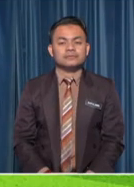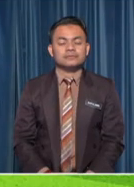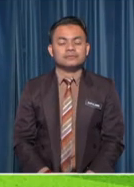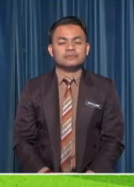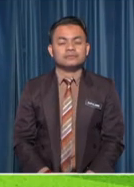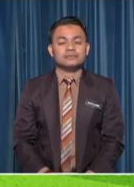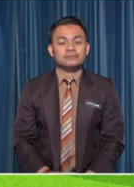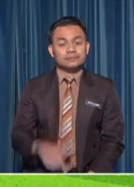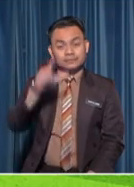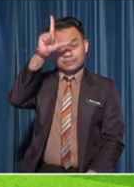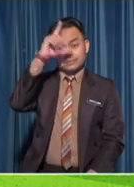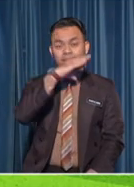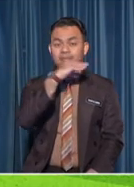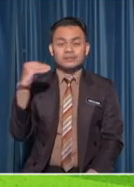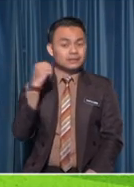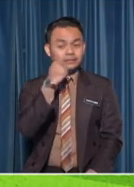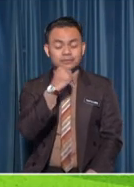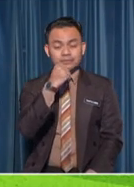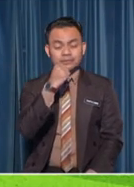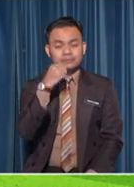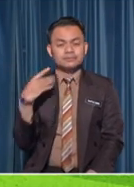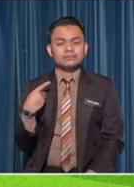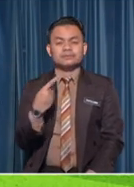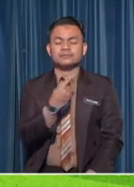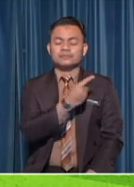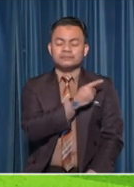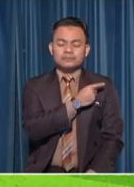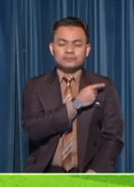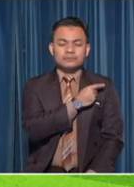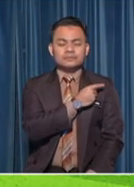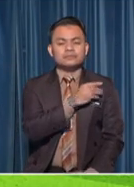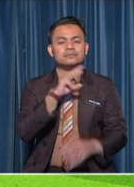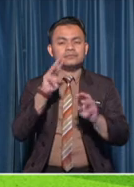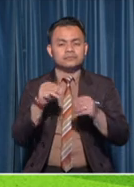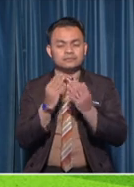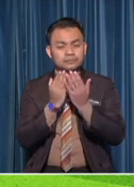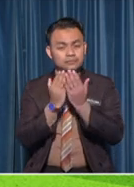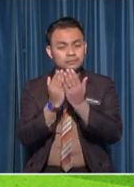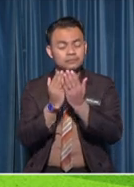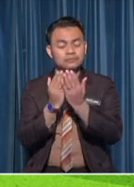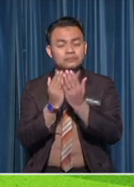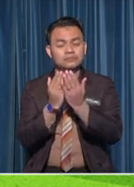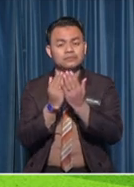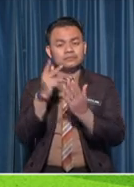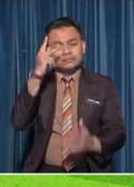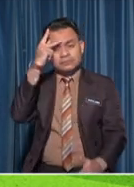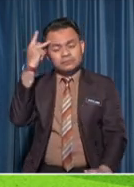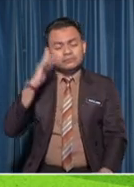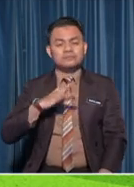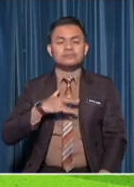Boys and girls, we have to be grateful because our